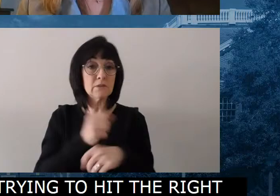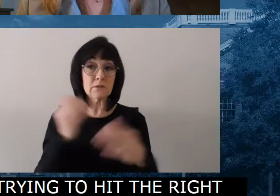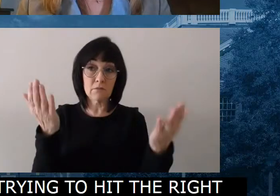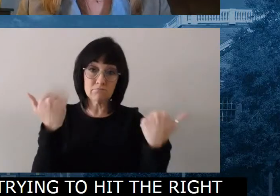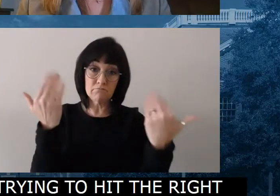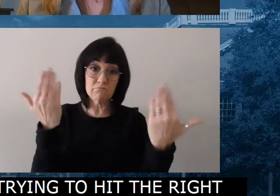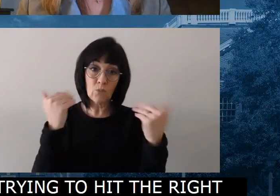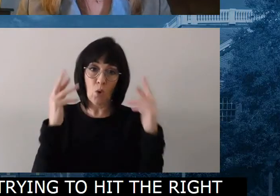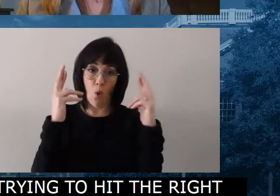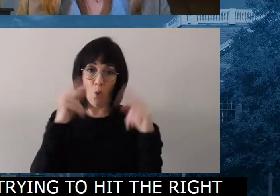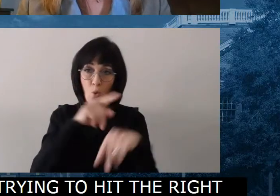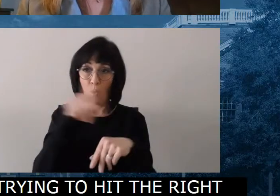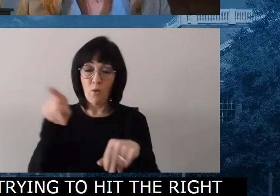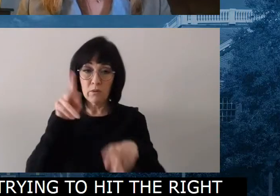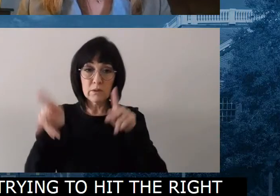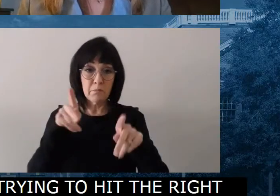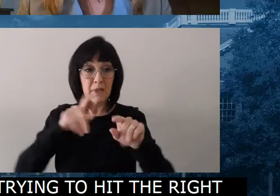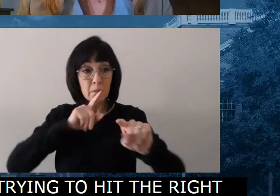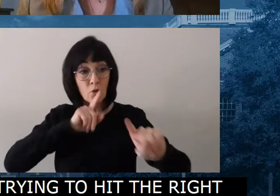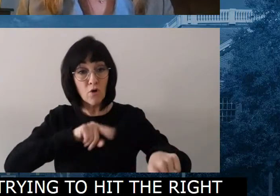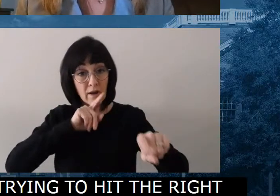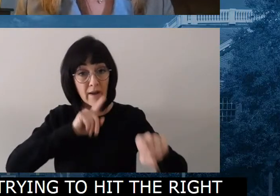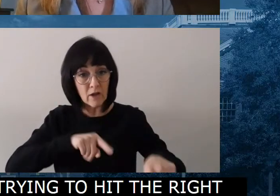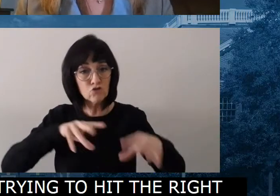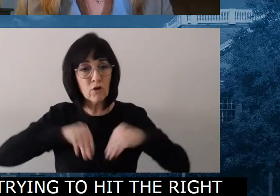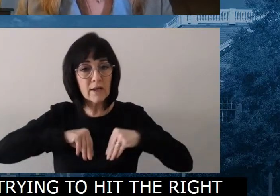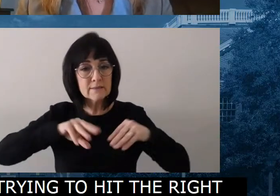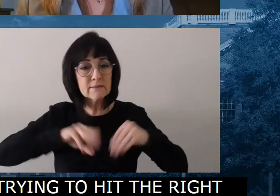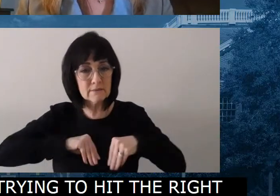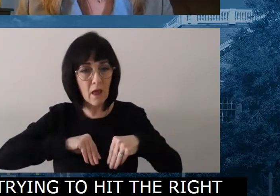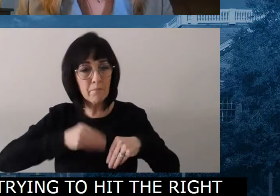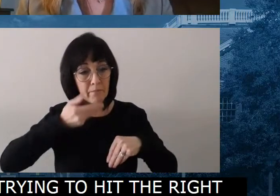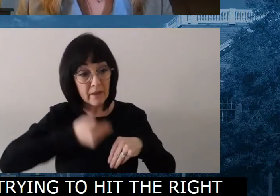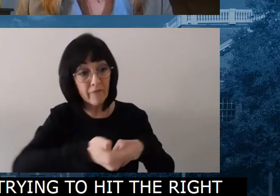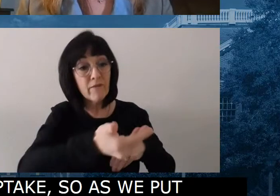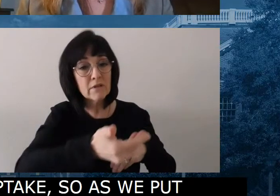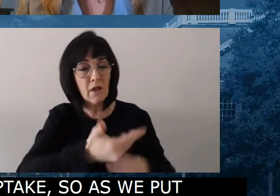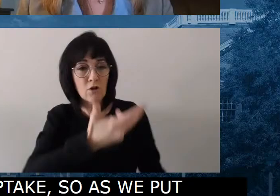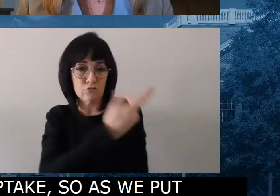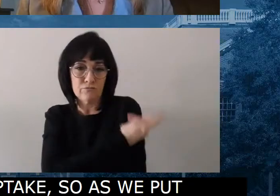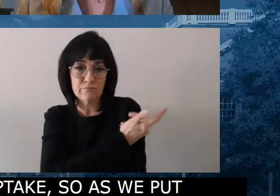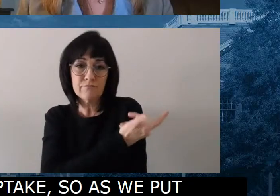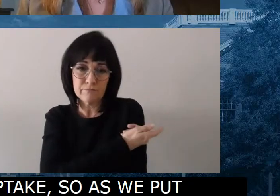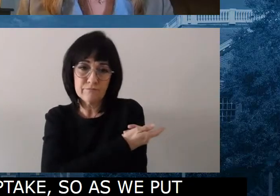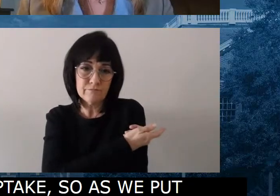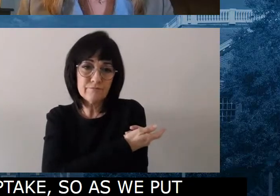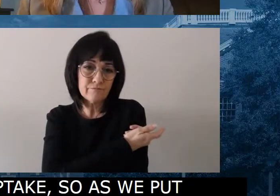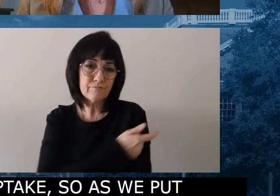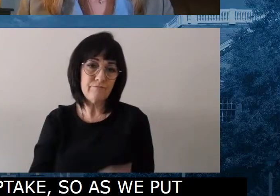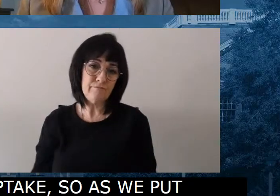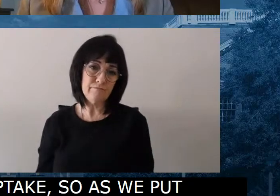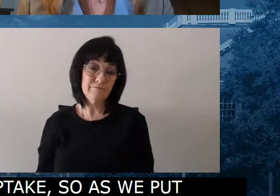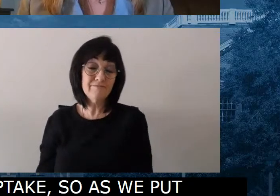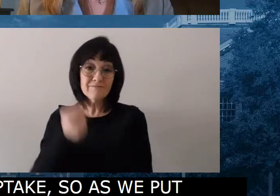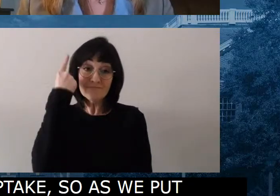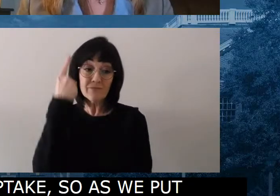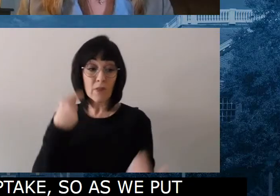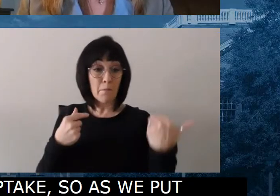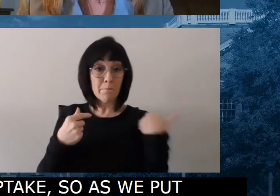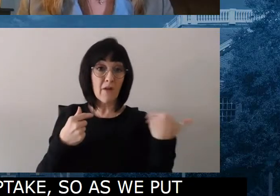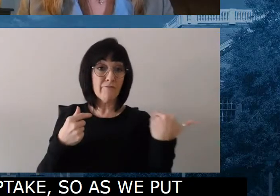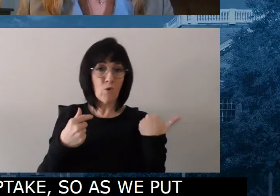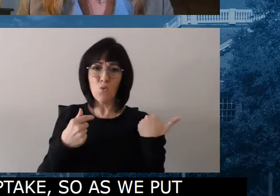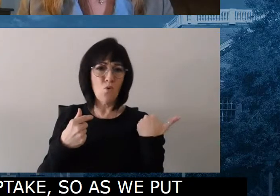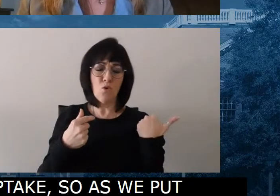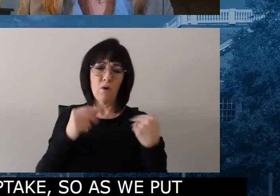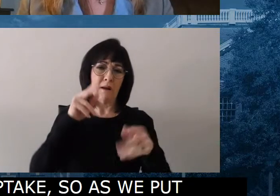so we've tried to strike that balance. I think early on, the demand was way greater than the supply.